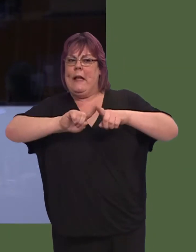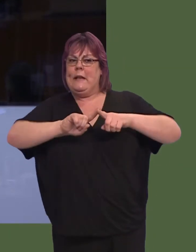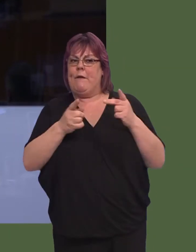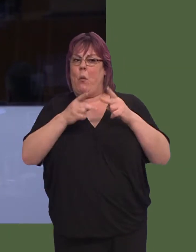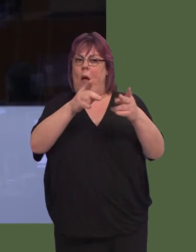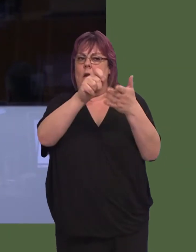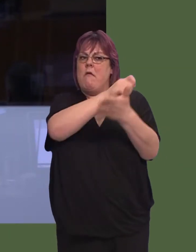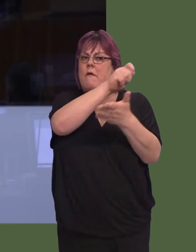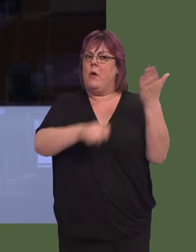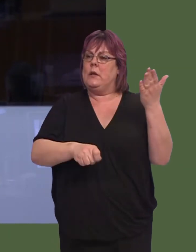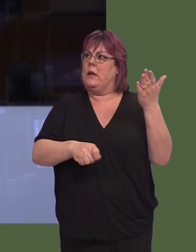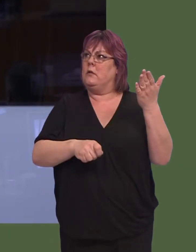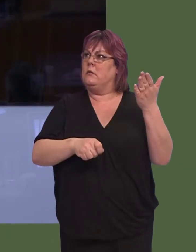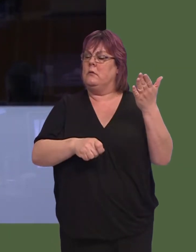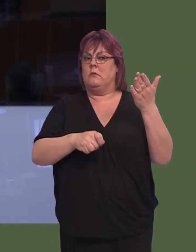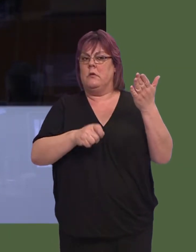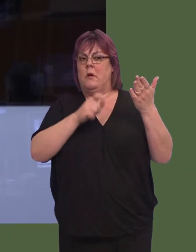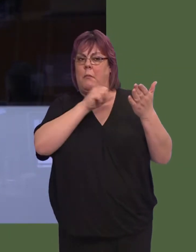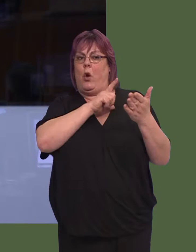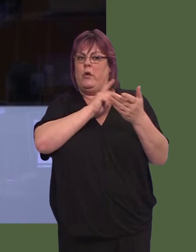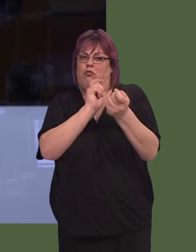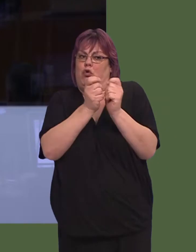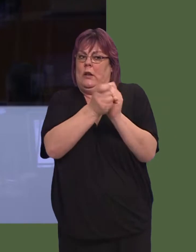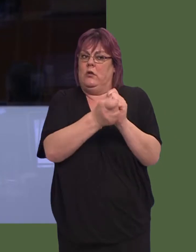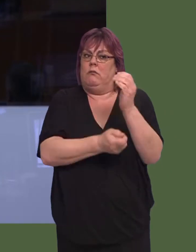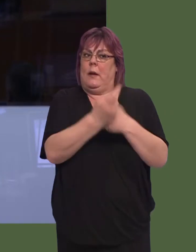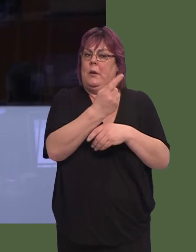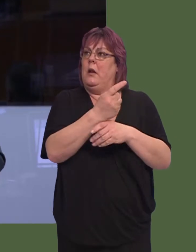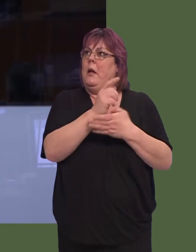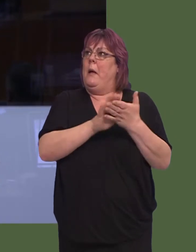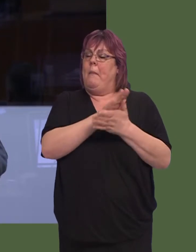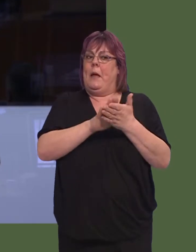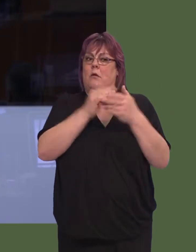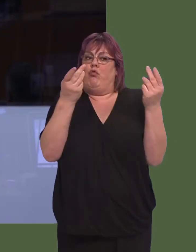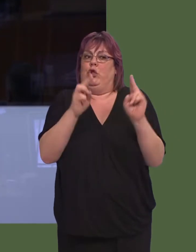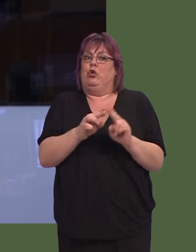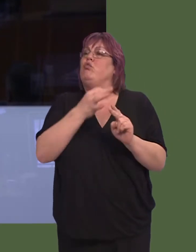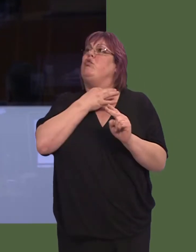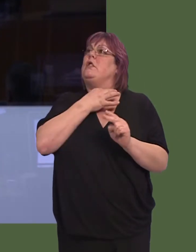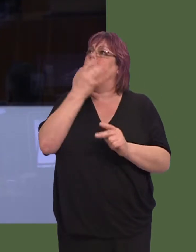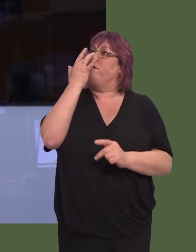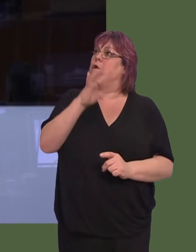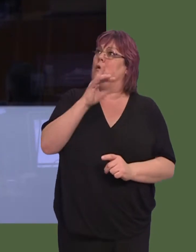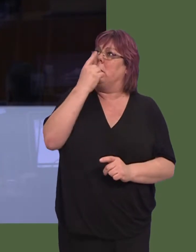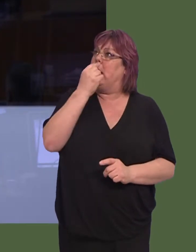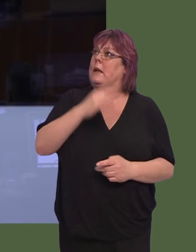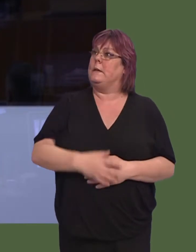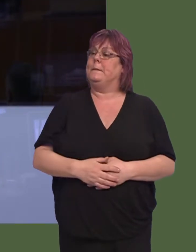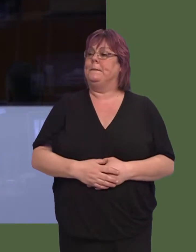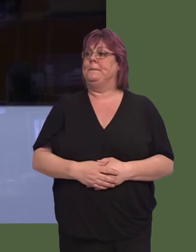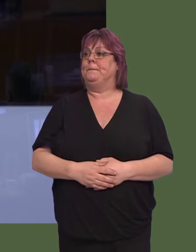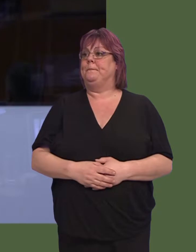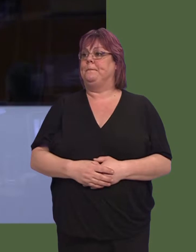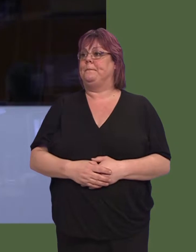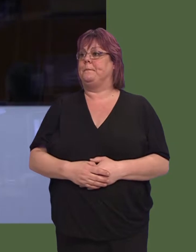system of local government elections that follows on from these reforms doesn't open the door on a greater amount of fraud that we can't keep track on in the same